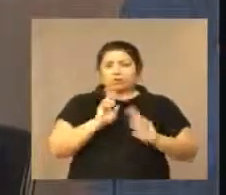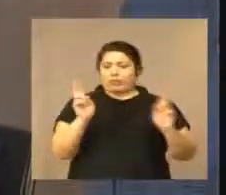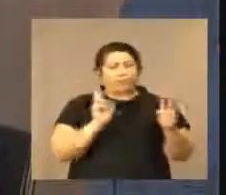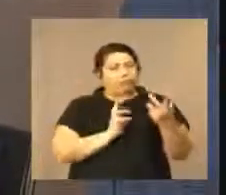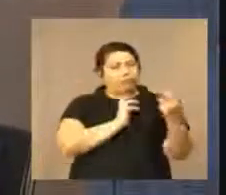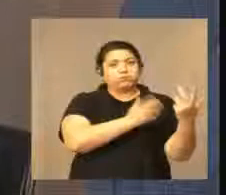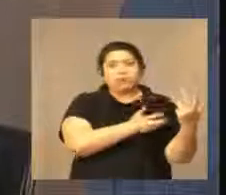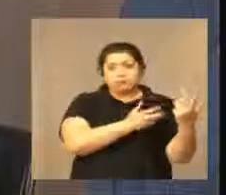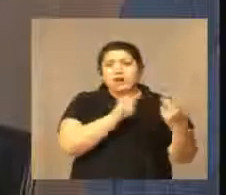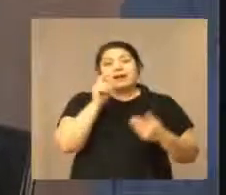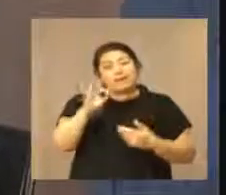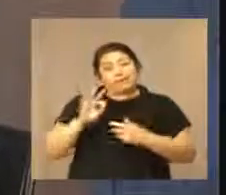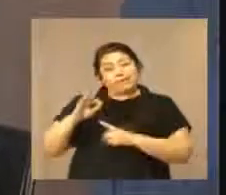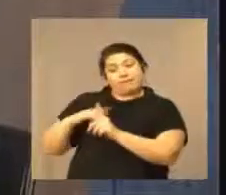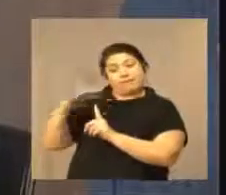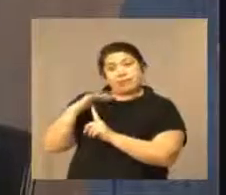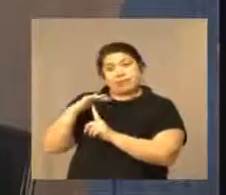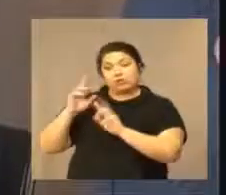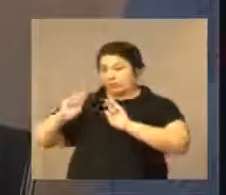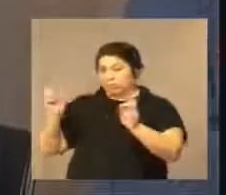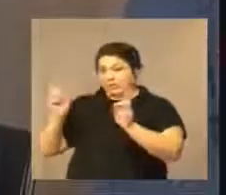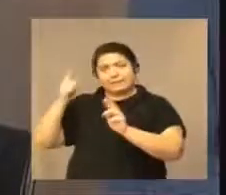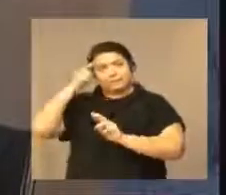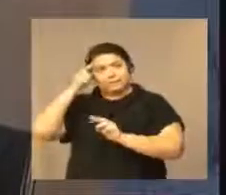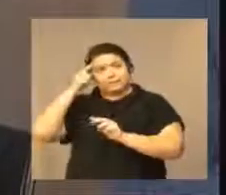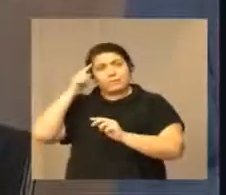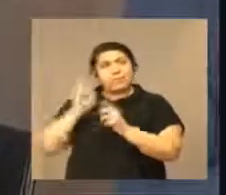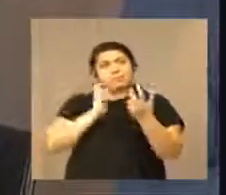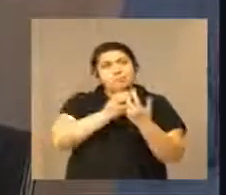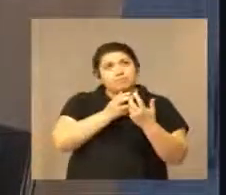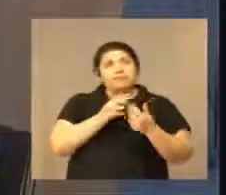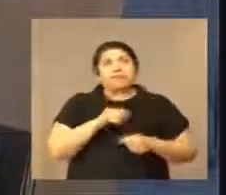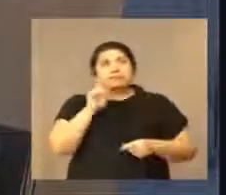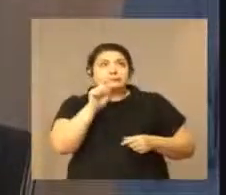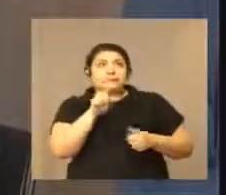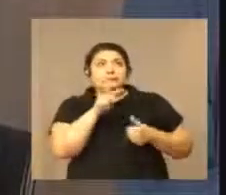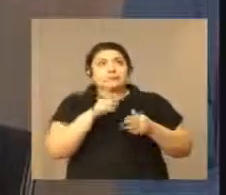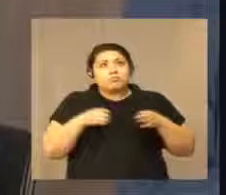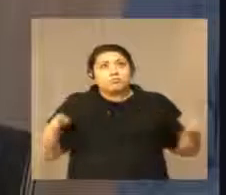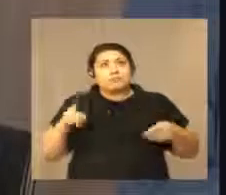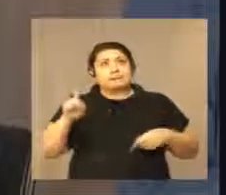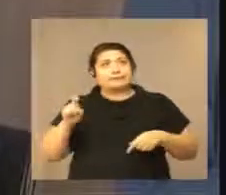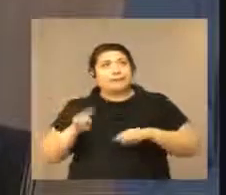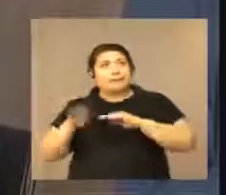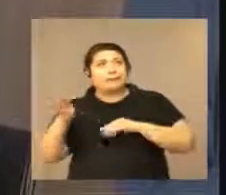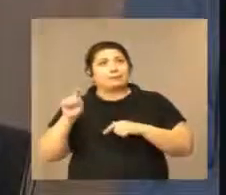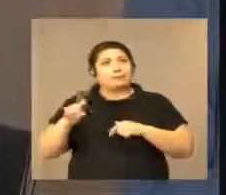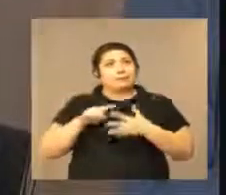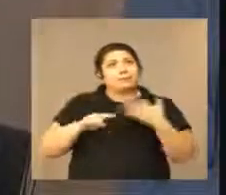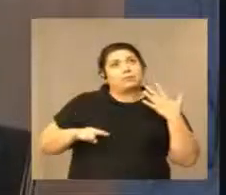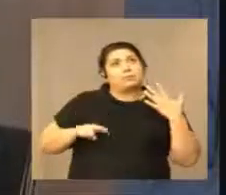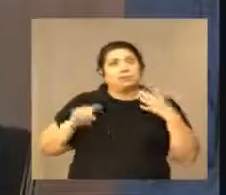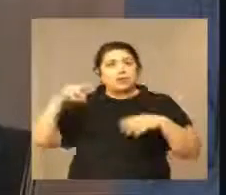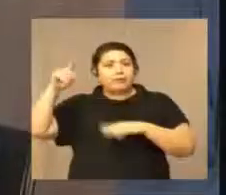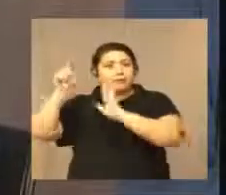right from the beginning, works for everybody, later on you don't have to make any changes. First Nations persons with disabilities